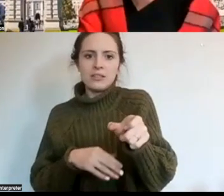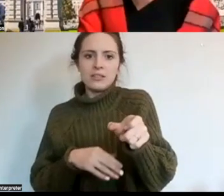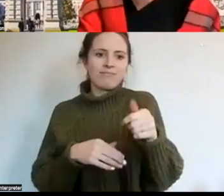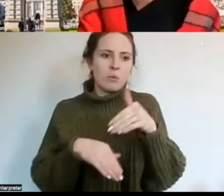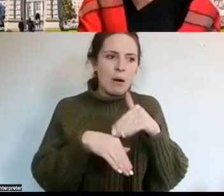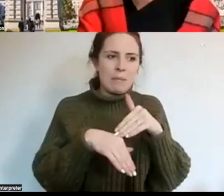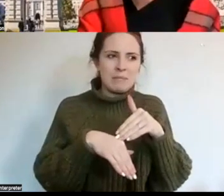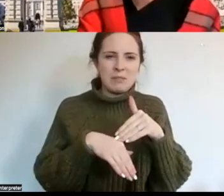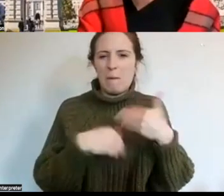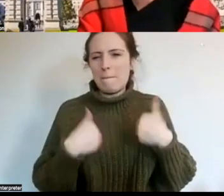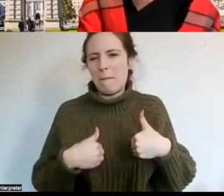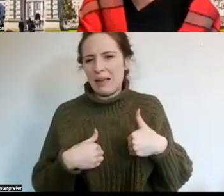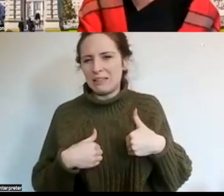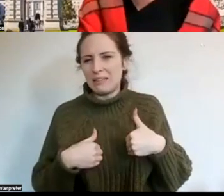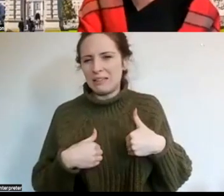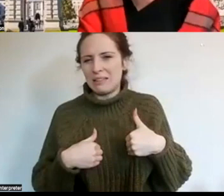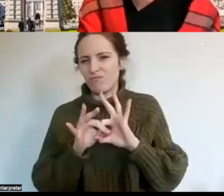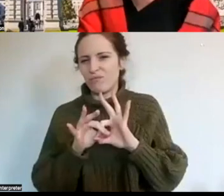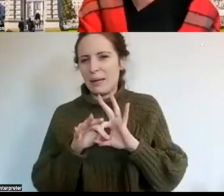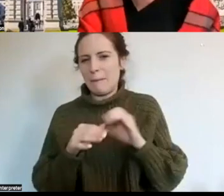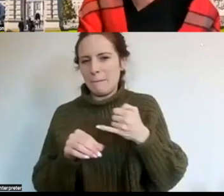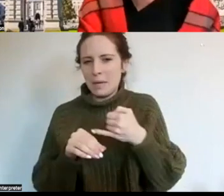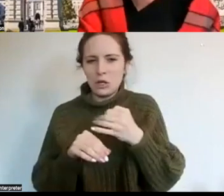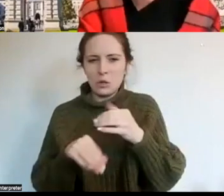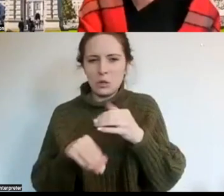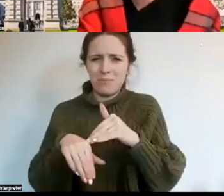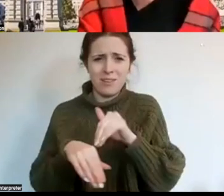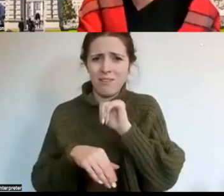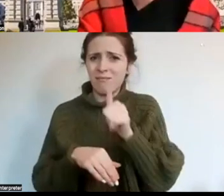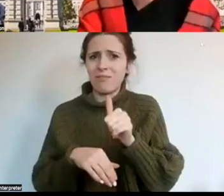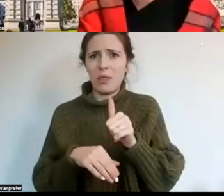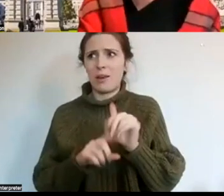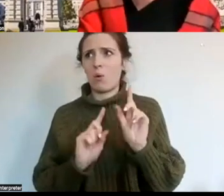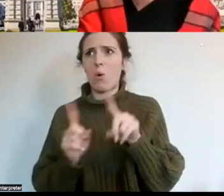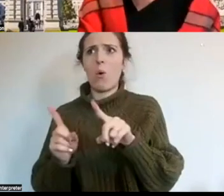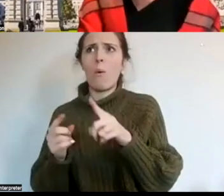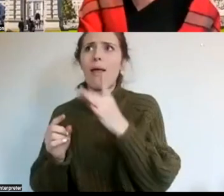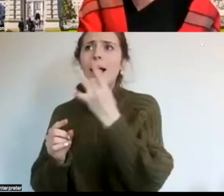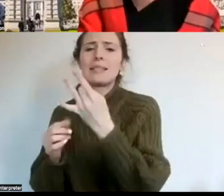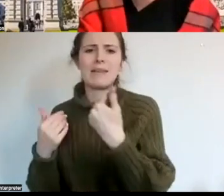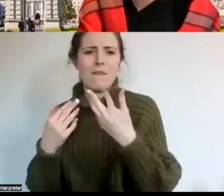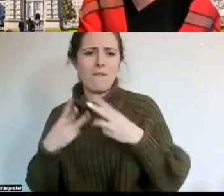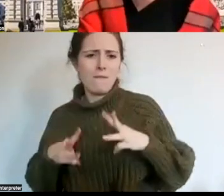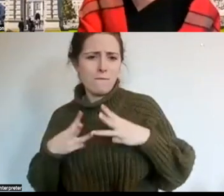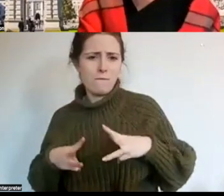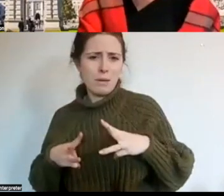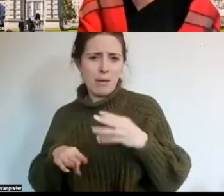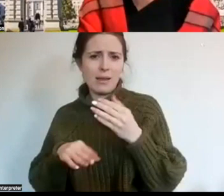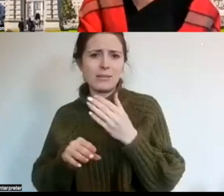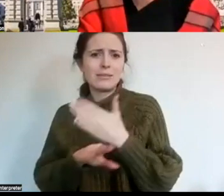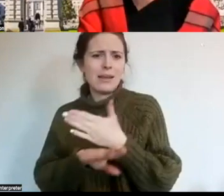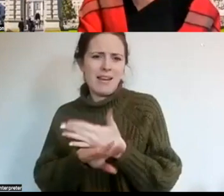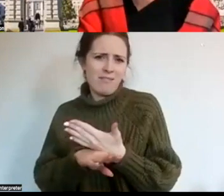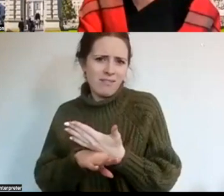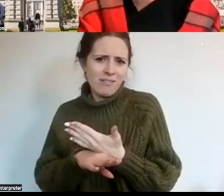related, they won't go to the females. Yeah, yeah. And we've experienced it now with where he goes